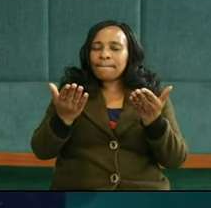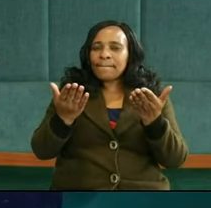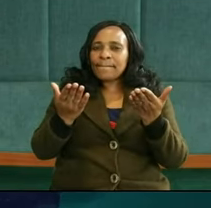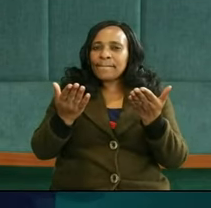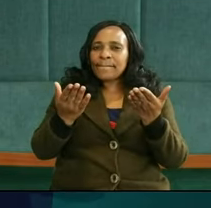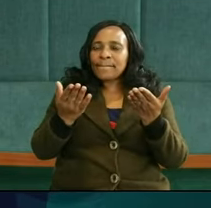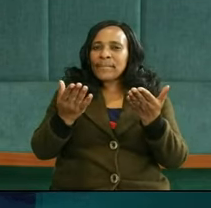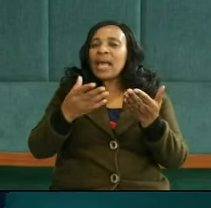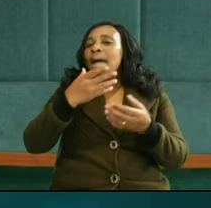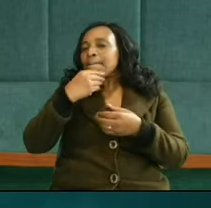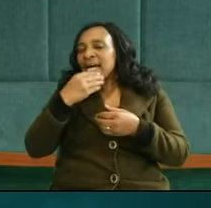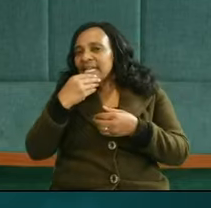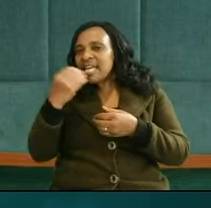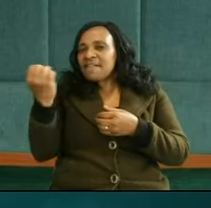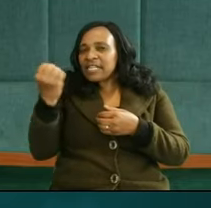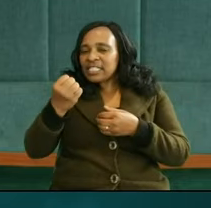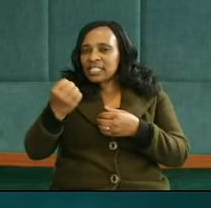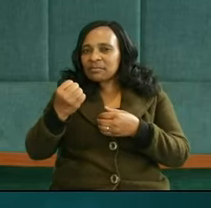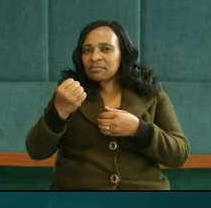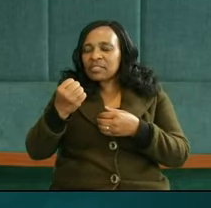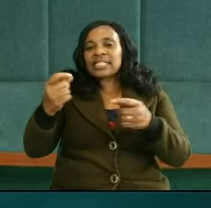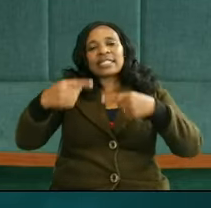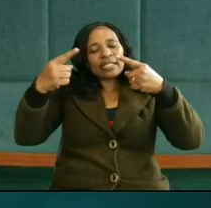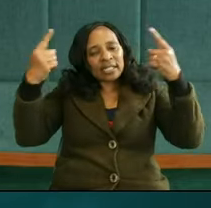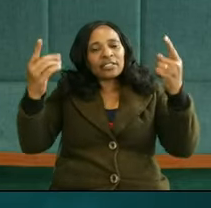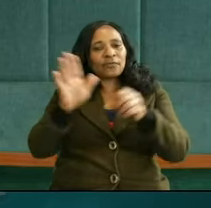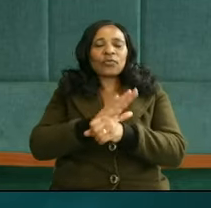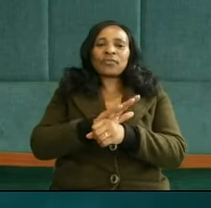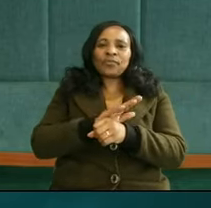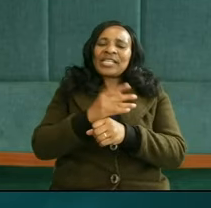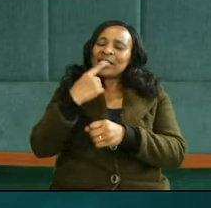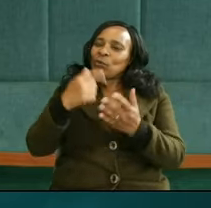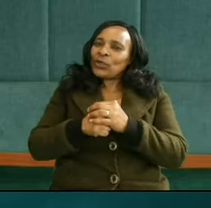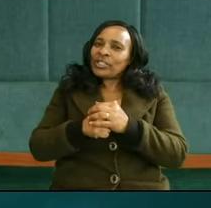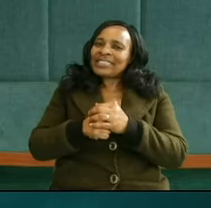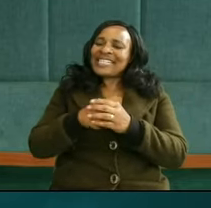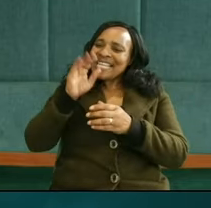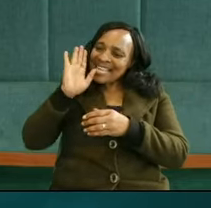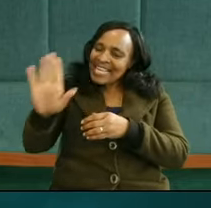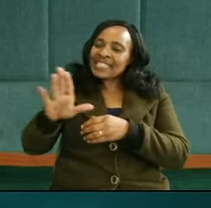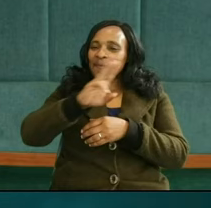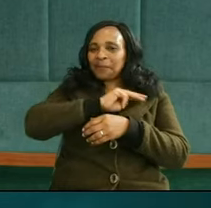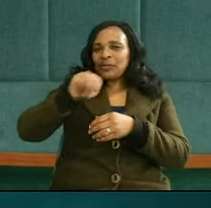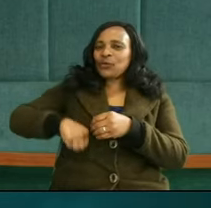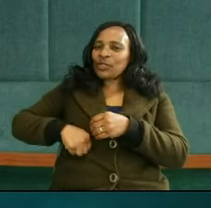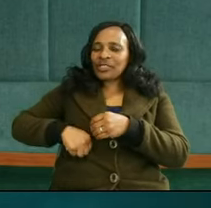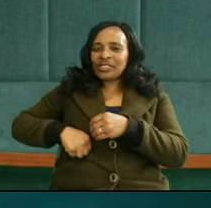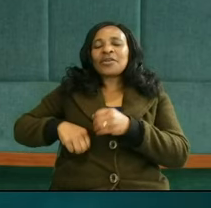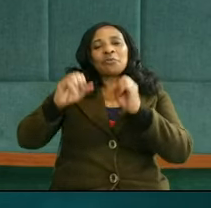Philip would have wanted to settle in Samaria because of the success that his mission assignment was